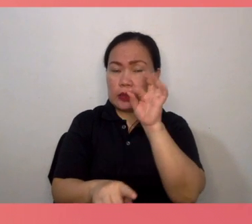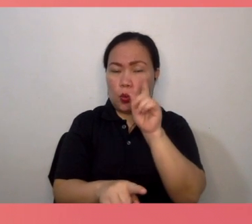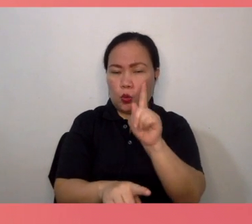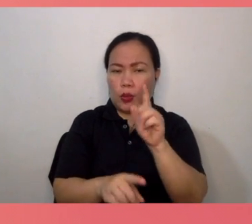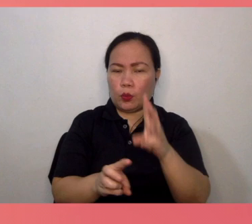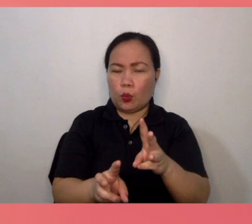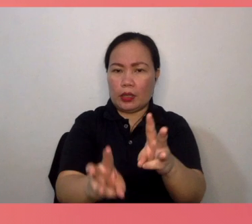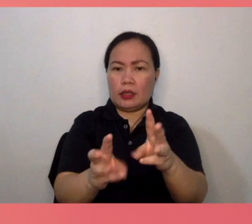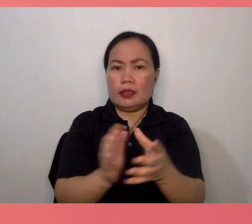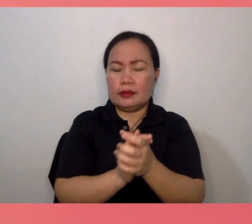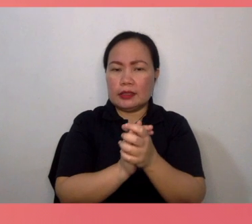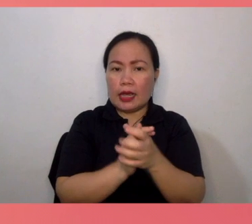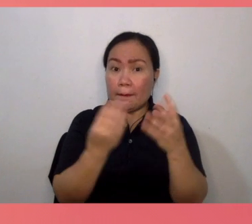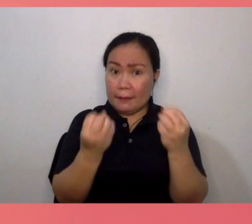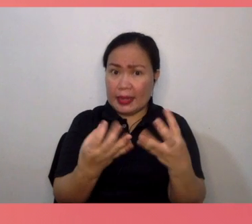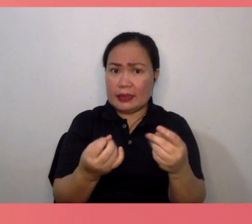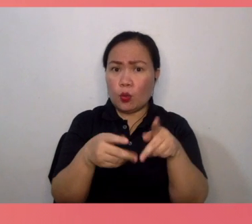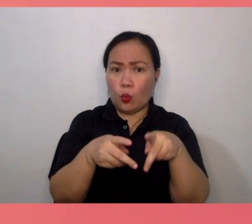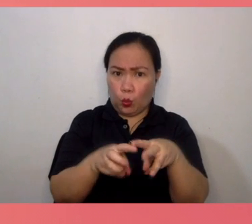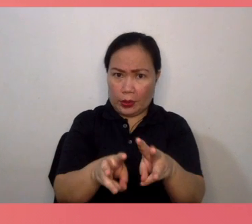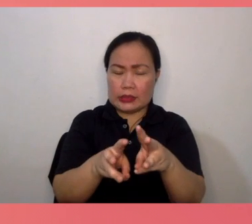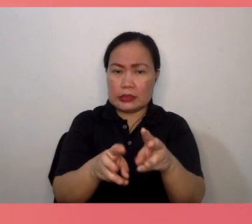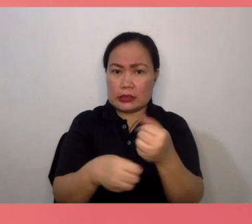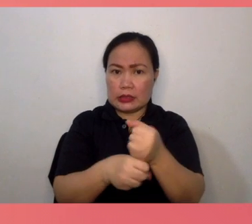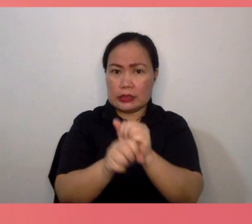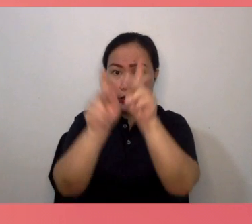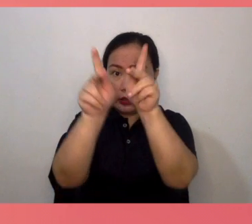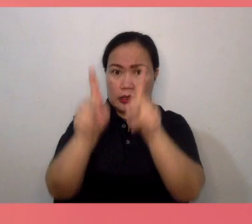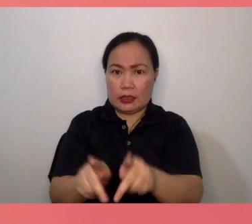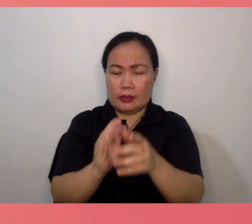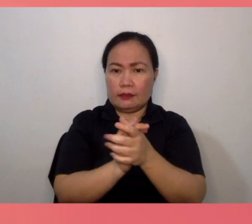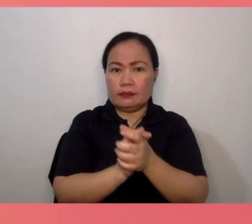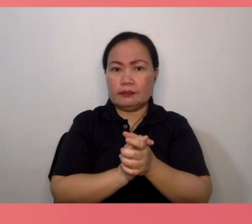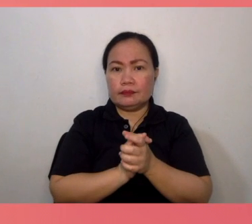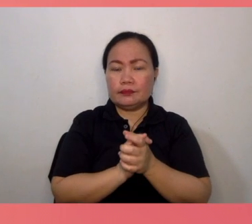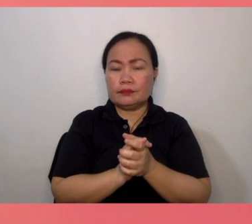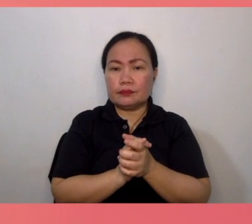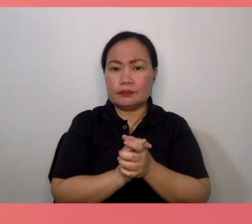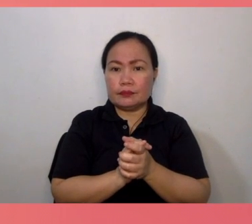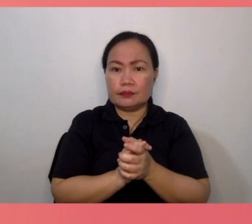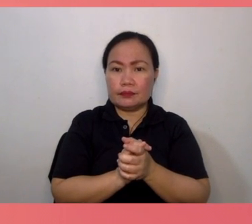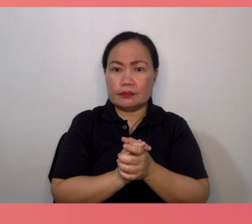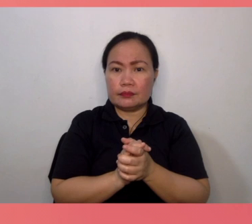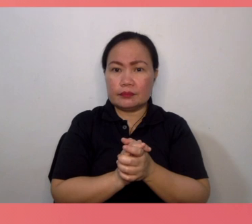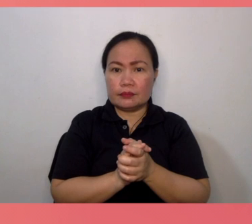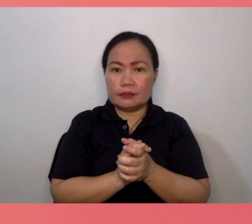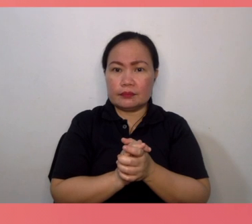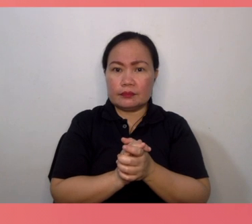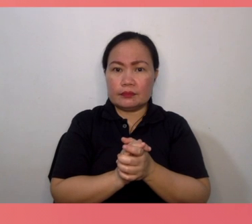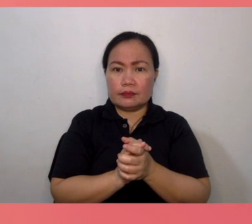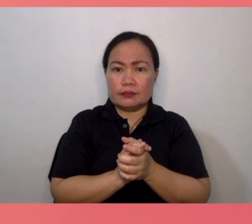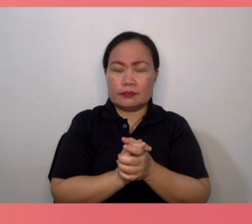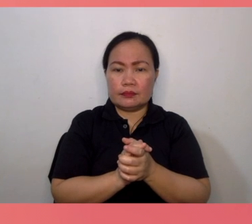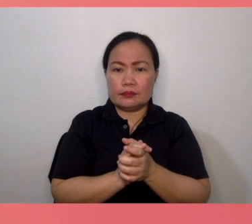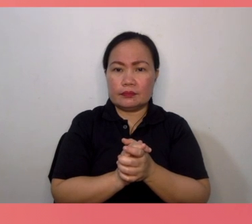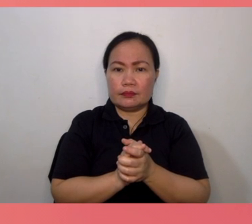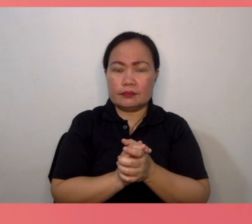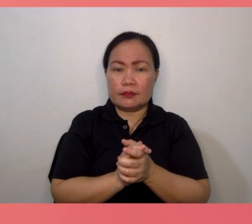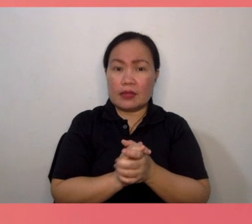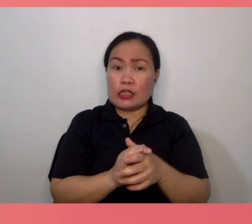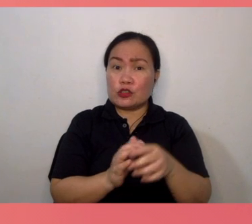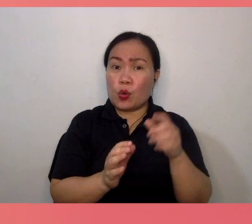proportion na pwedeng gamitin. Ang difference lang po ng way ng pag-solve siguro natin dito ay kung paano